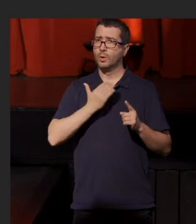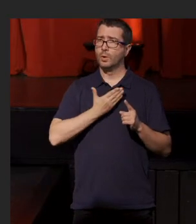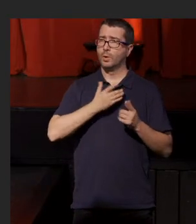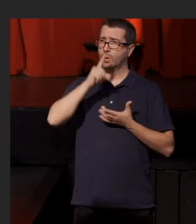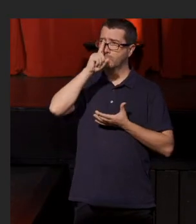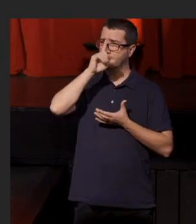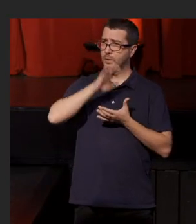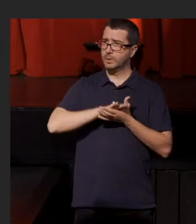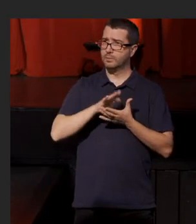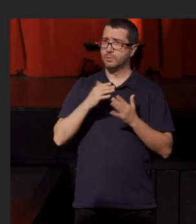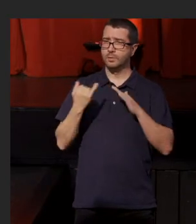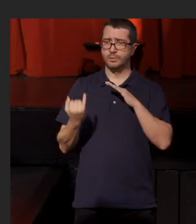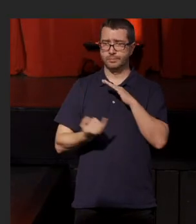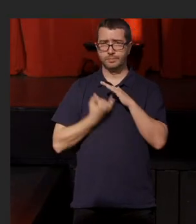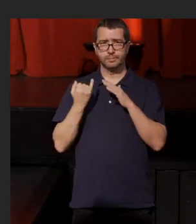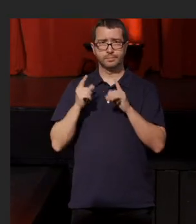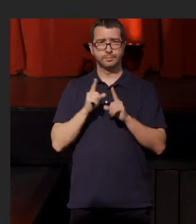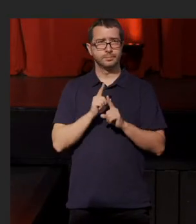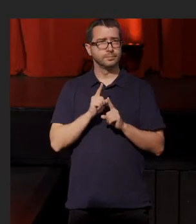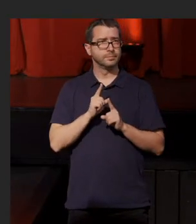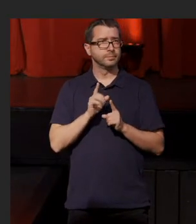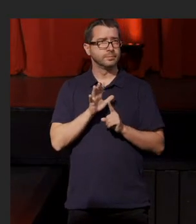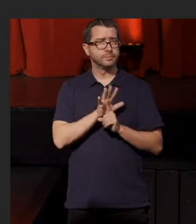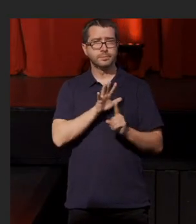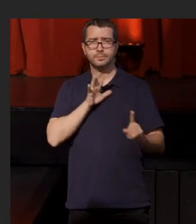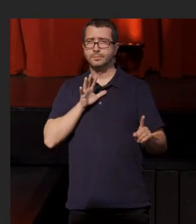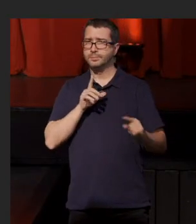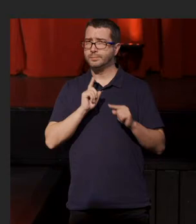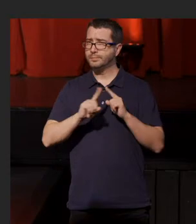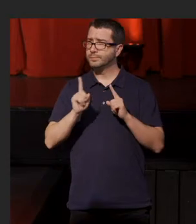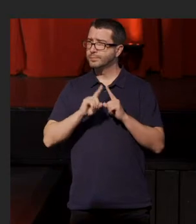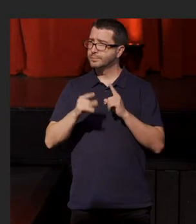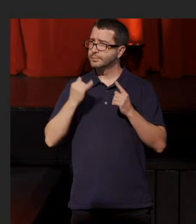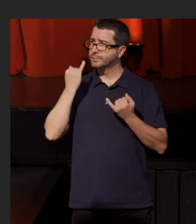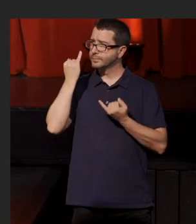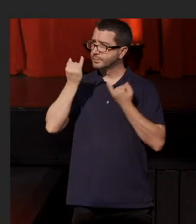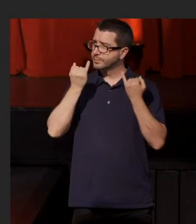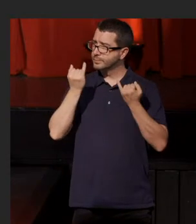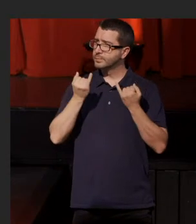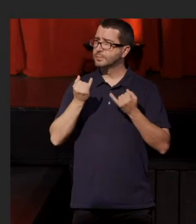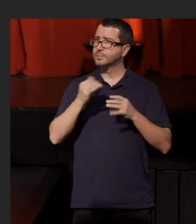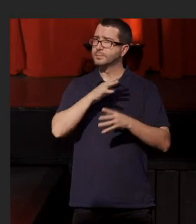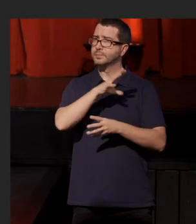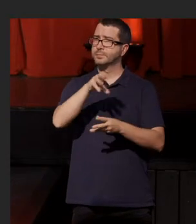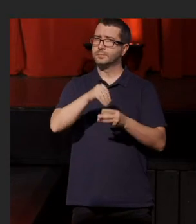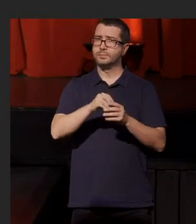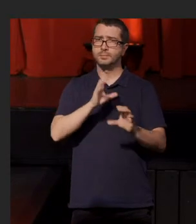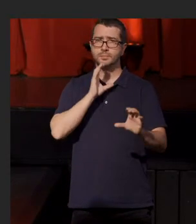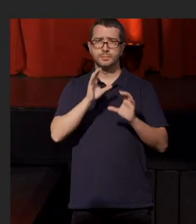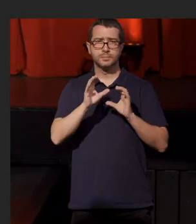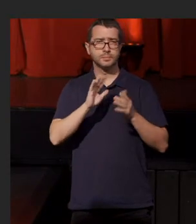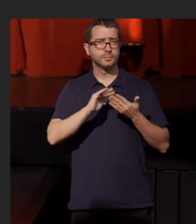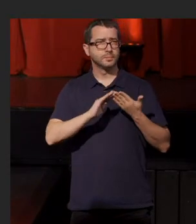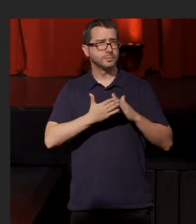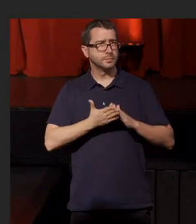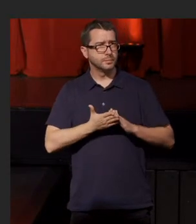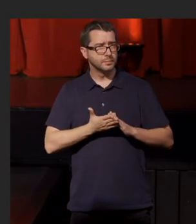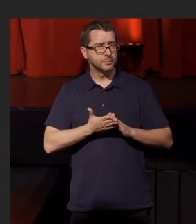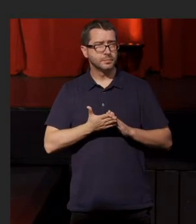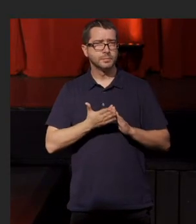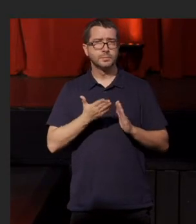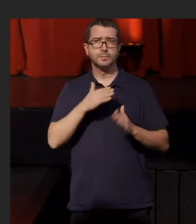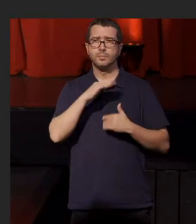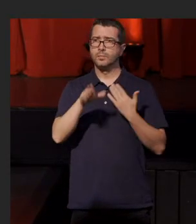isolate ourselves from other ideas, to end up in those tight-knit communities that all share the same things and maybe spiral